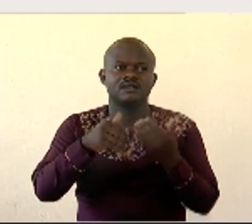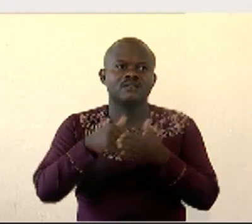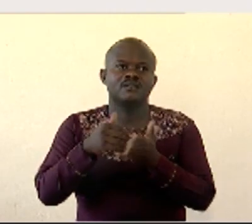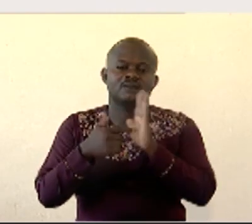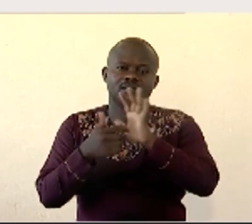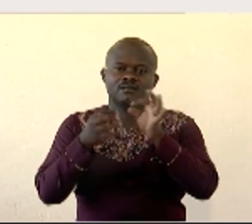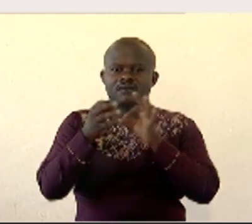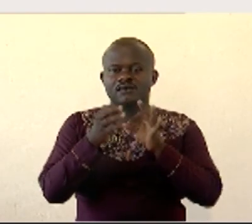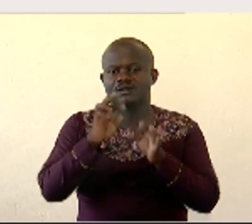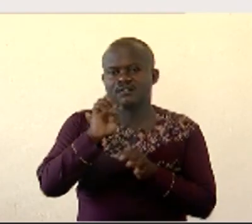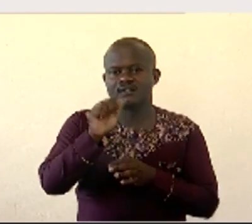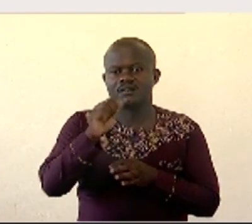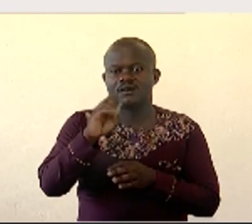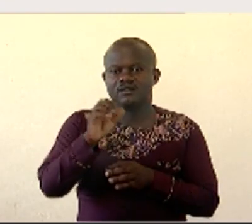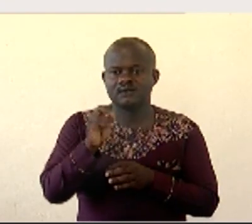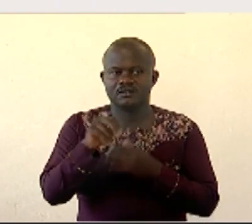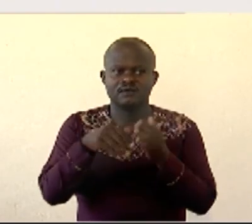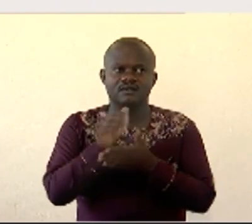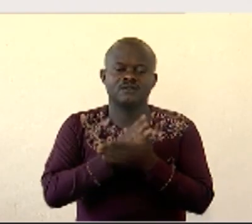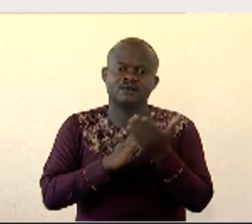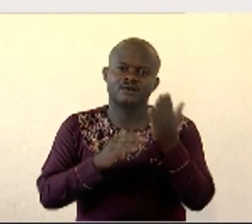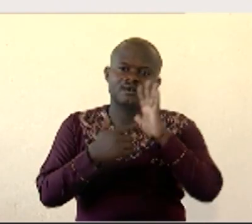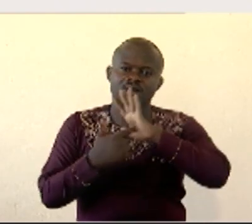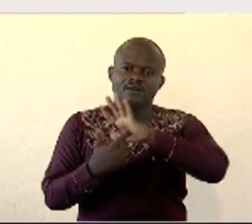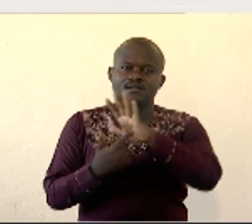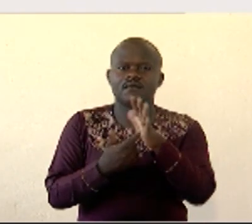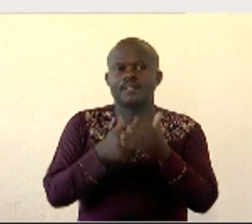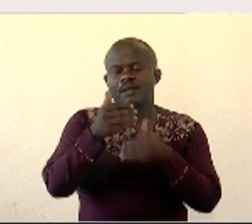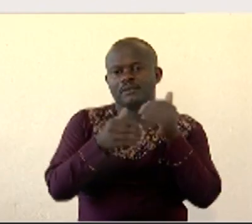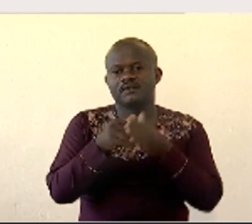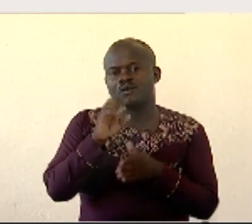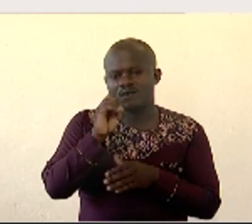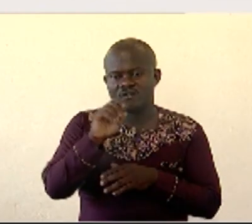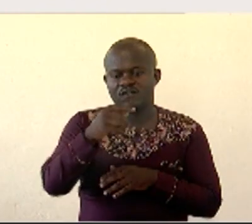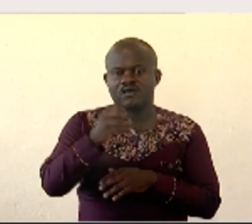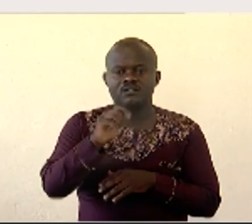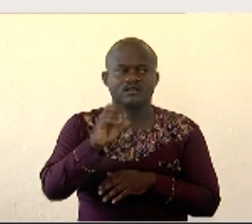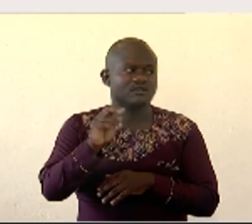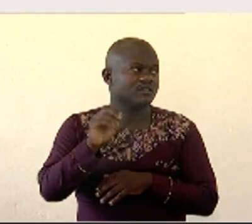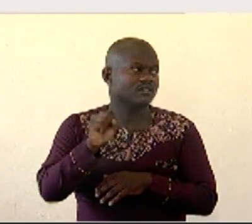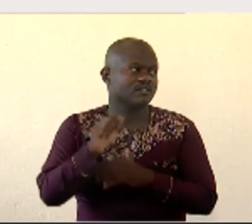enzyme-catalyzed reaction. There are some of the enzymes that catalyzes the process of photosynthesis.